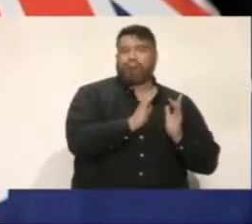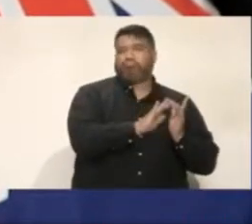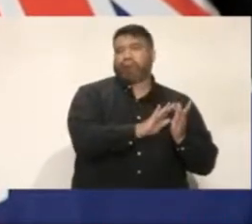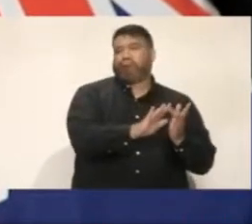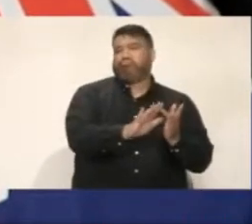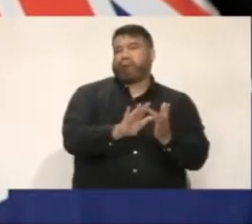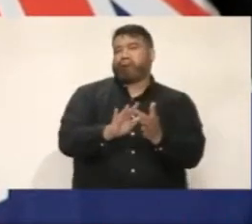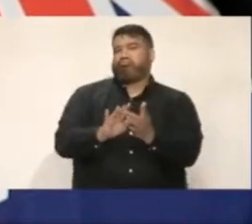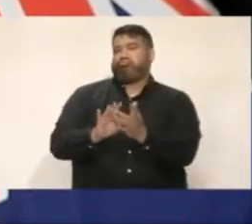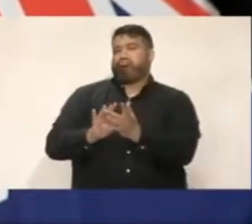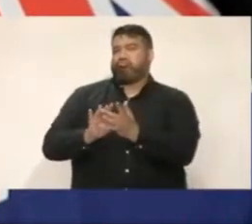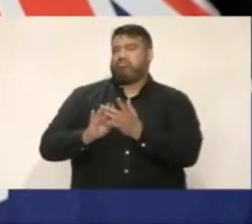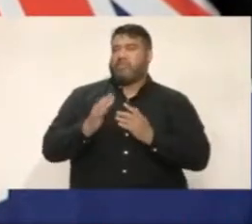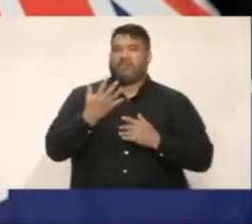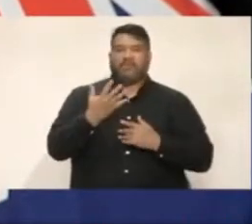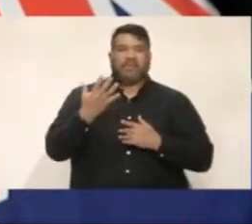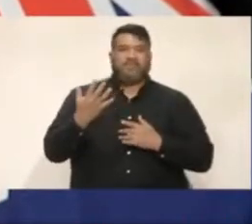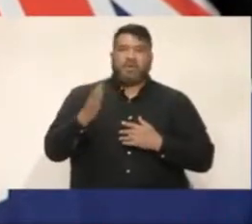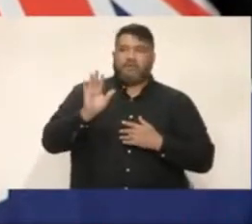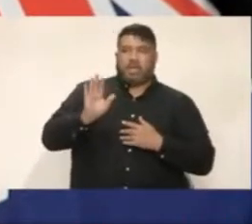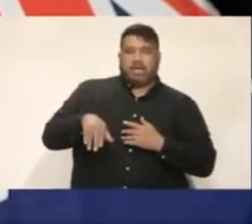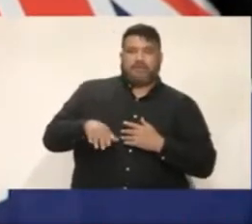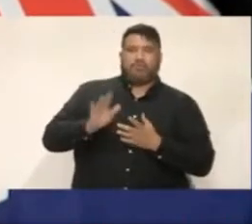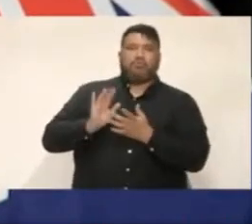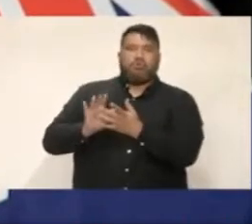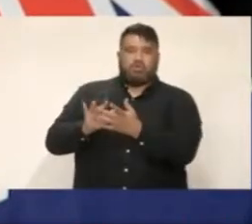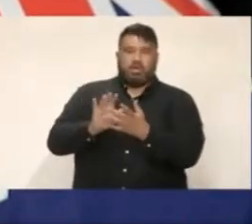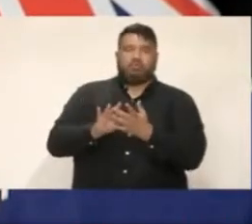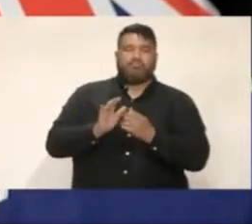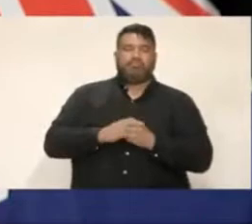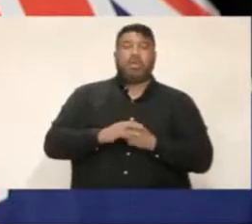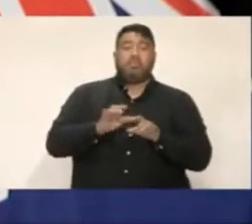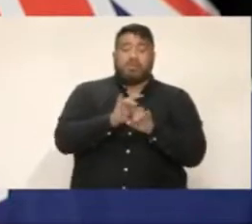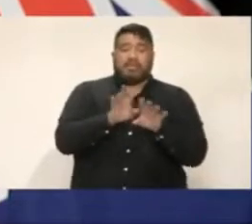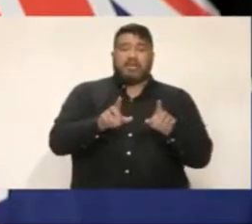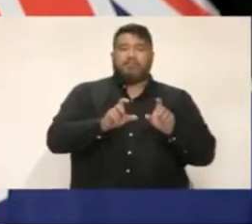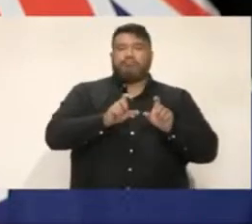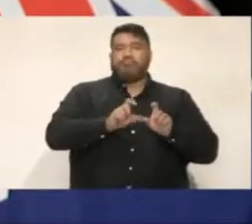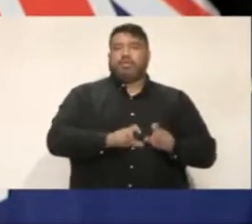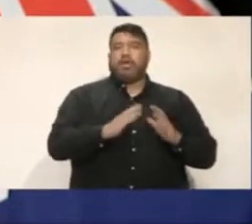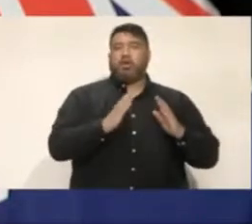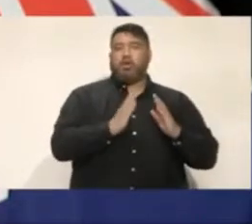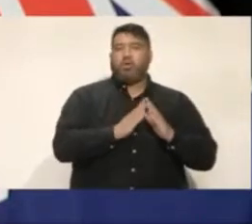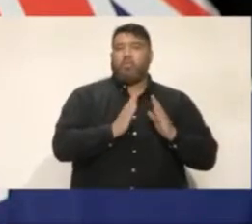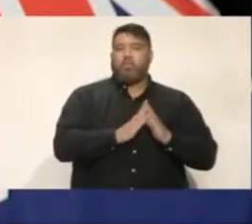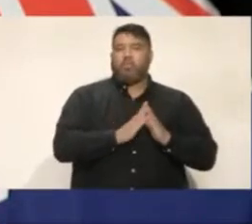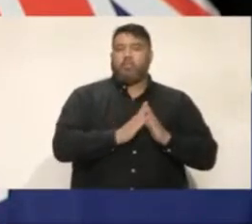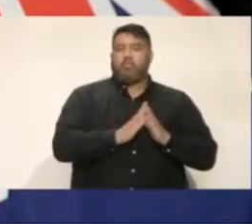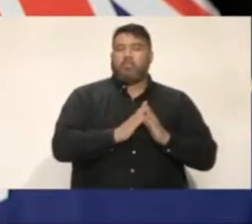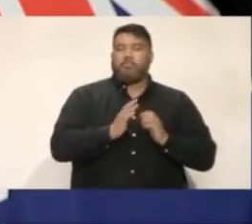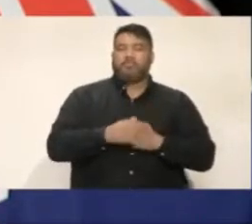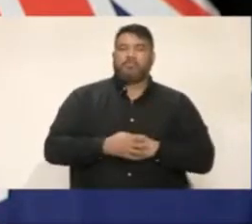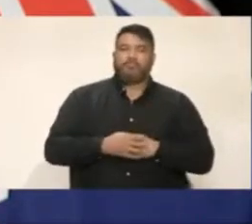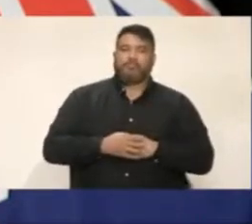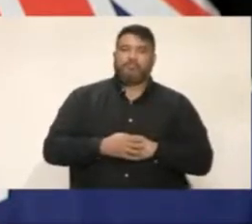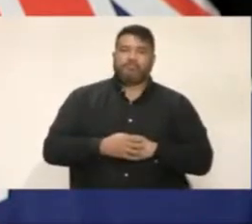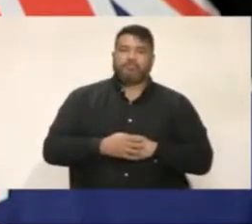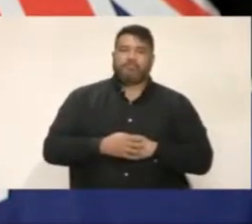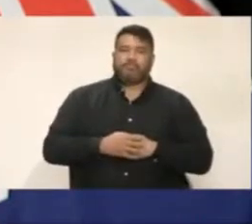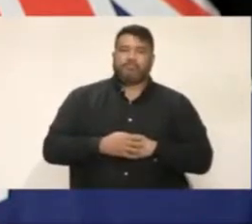3,136 have been contacted and are self-isolating, and the small number of remaining cases are in the process